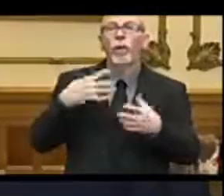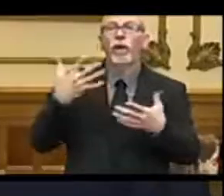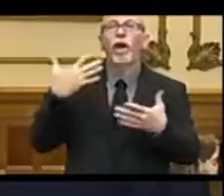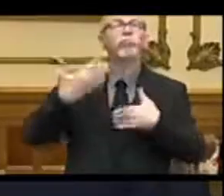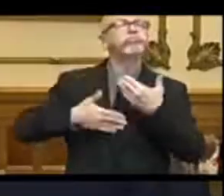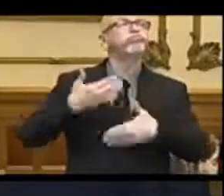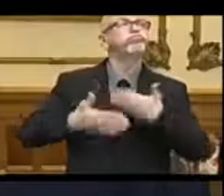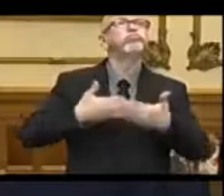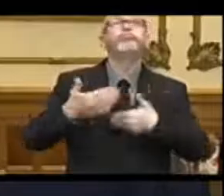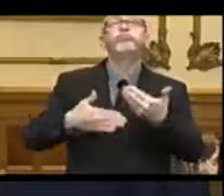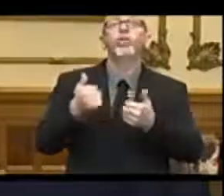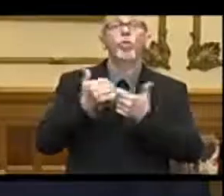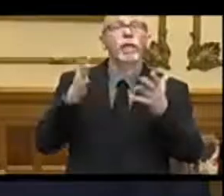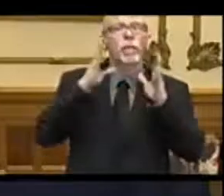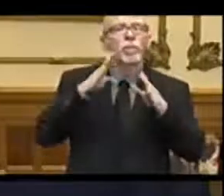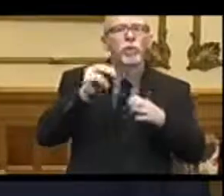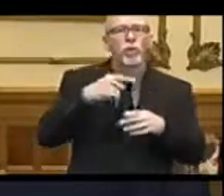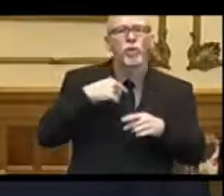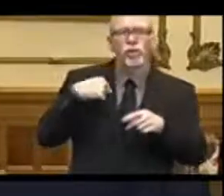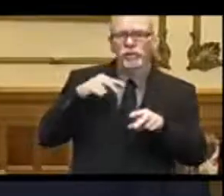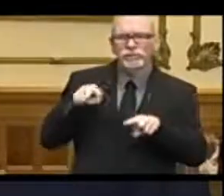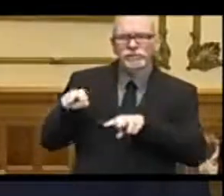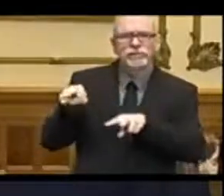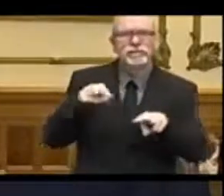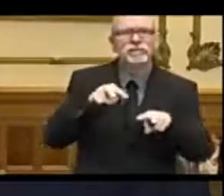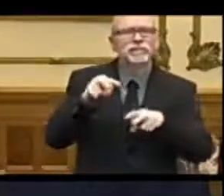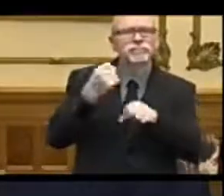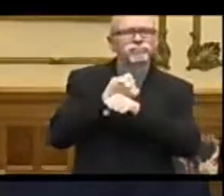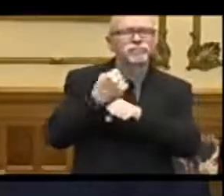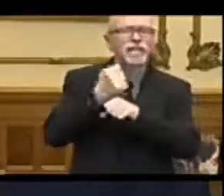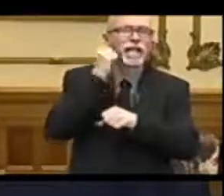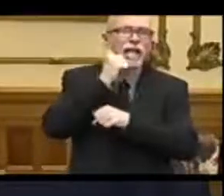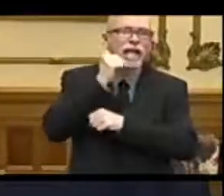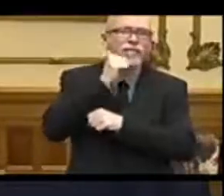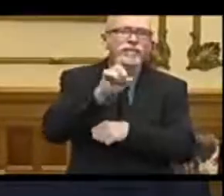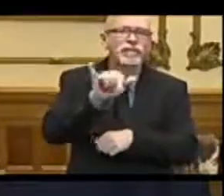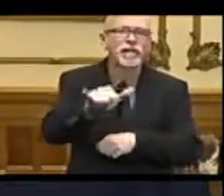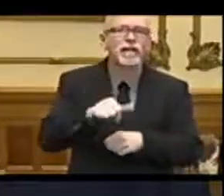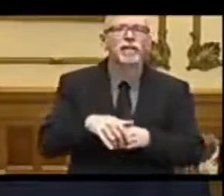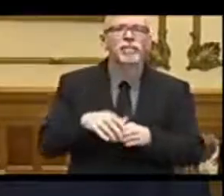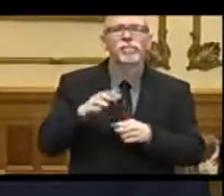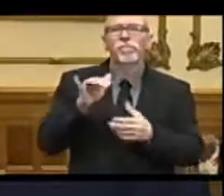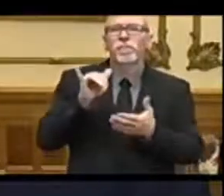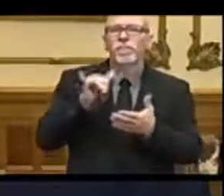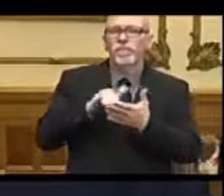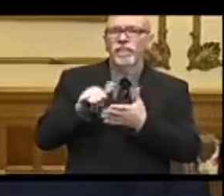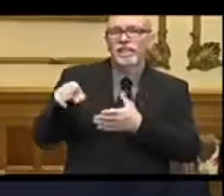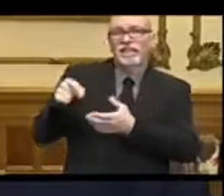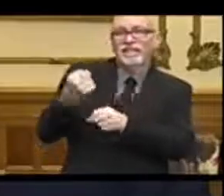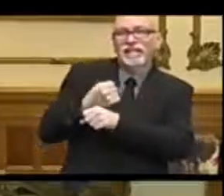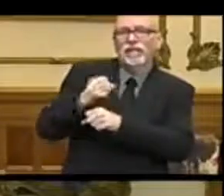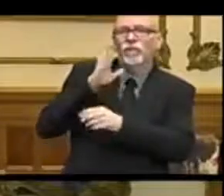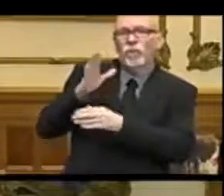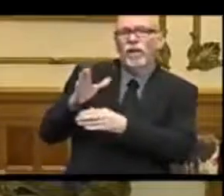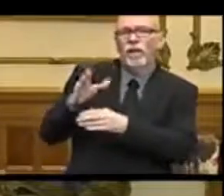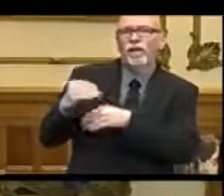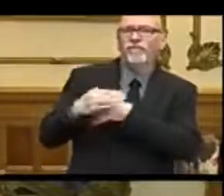are reporting the data on a daily basis, and this is what will guide us.